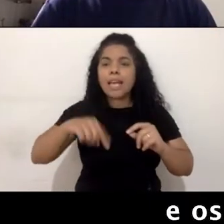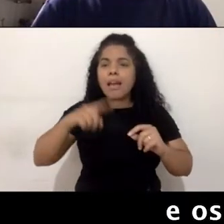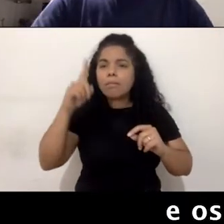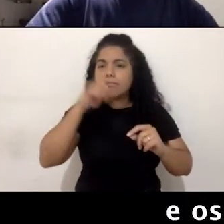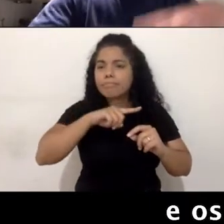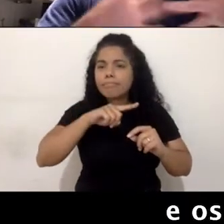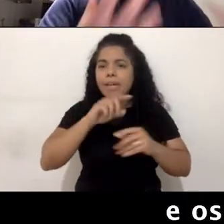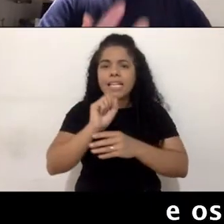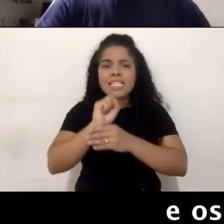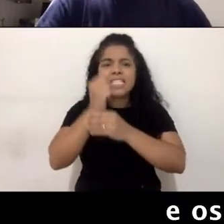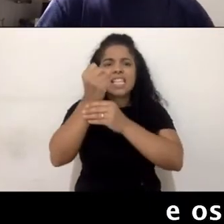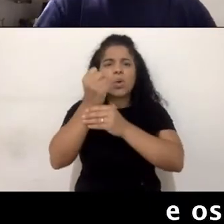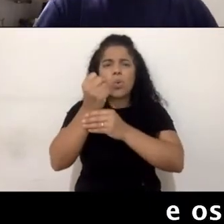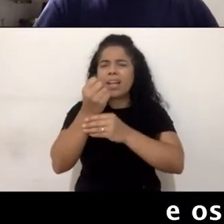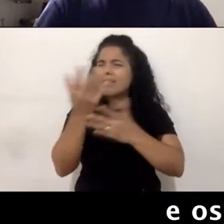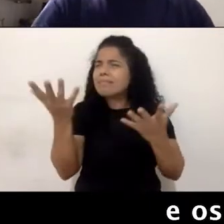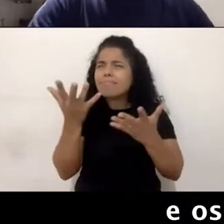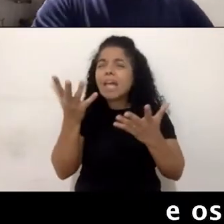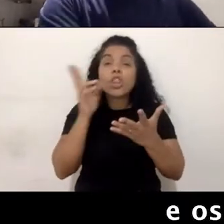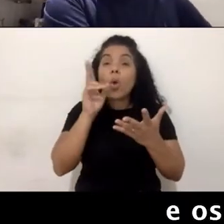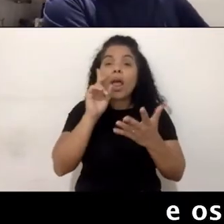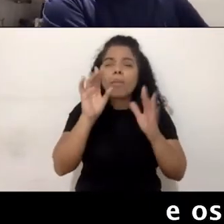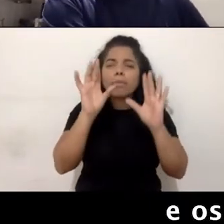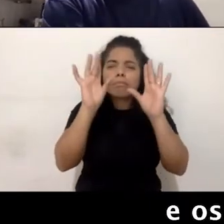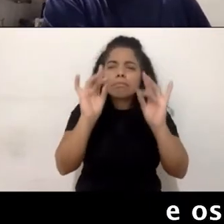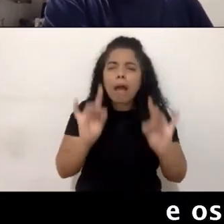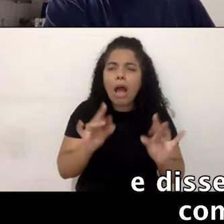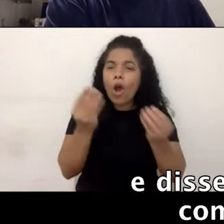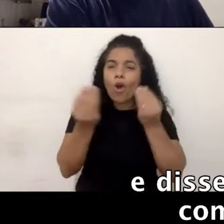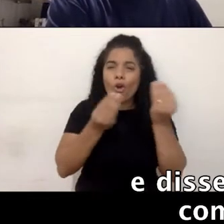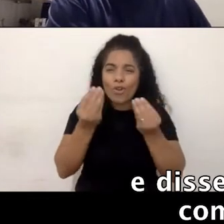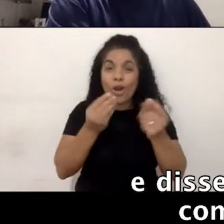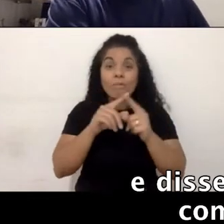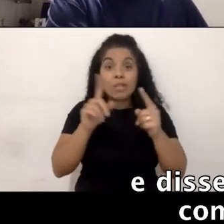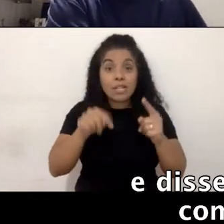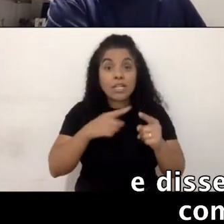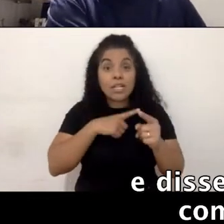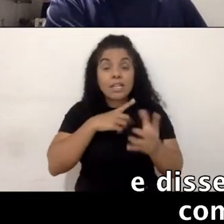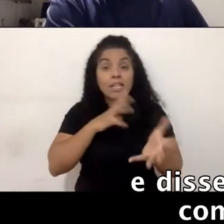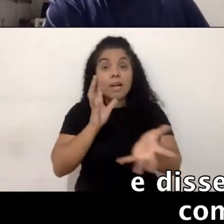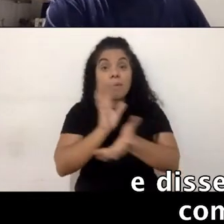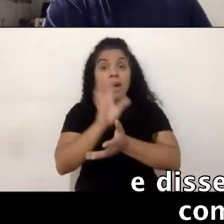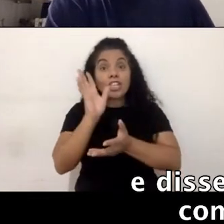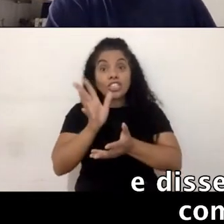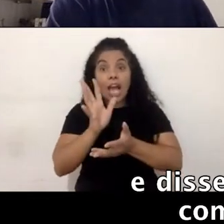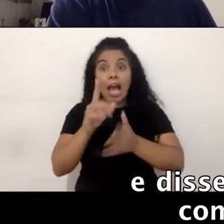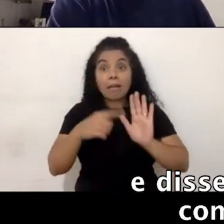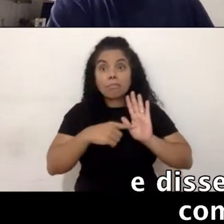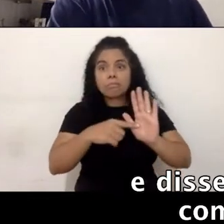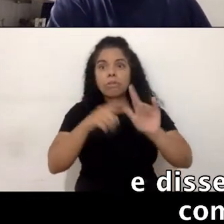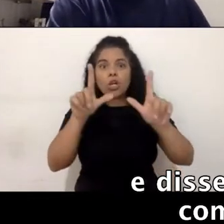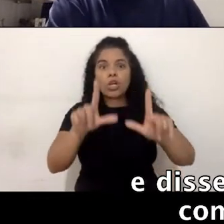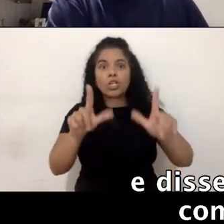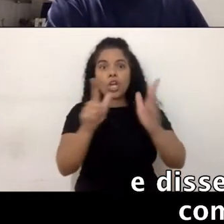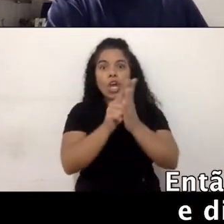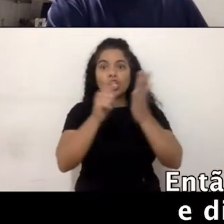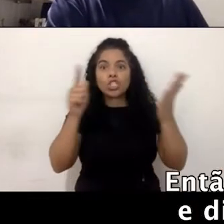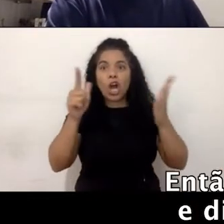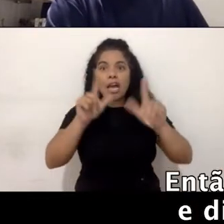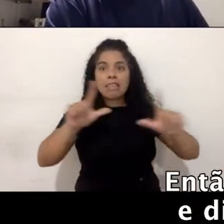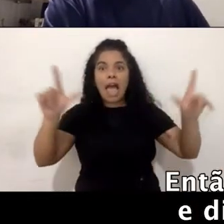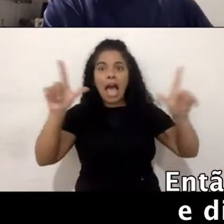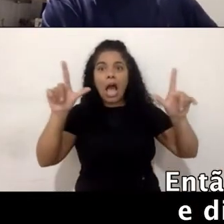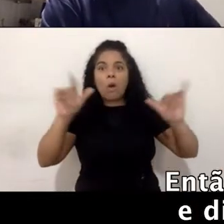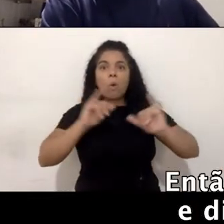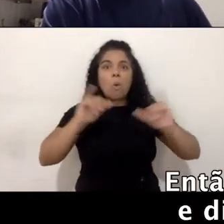and made it onto the newspapers that, you know, executives at the company saw this and said, oh, we have to worry about this. We have to do something about this. And so I